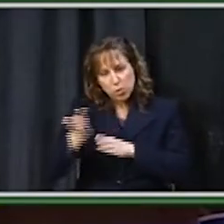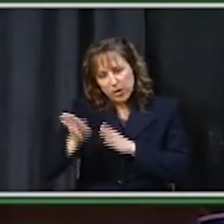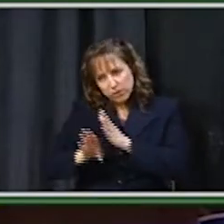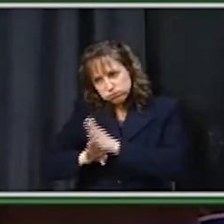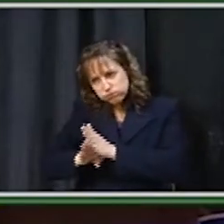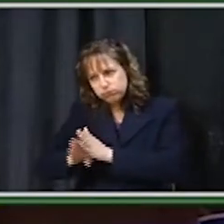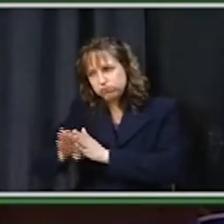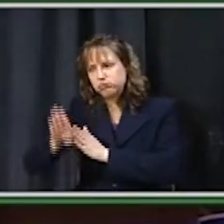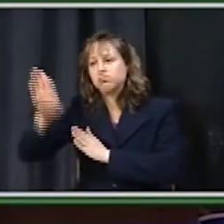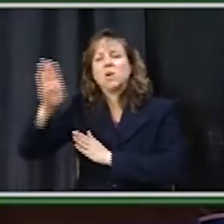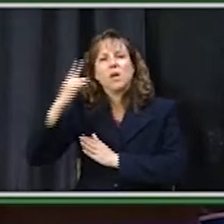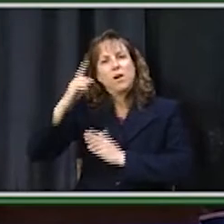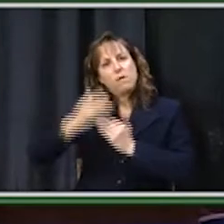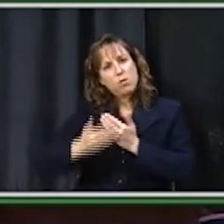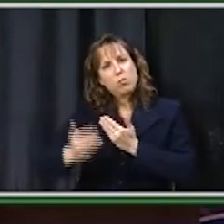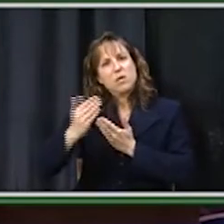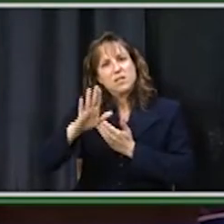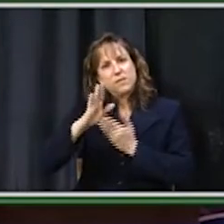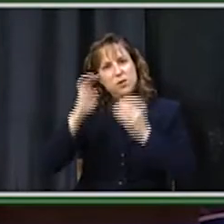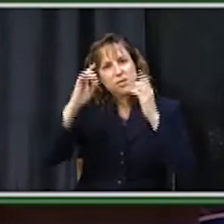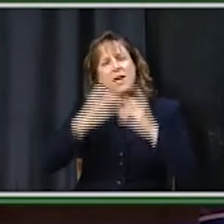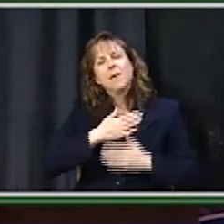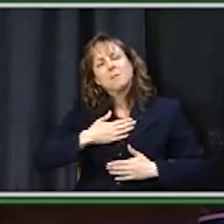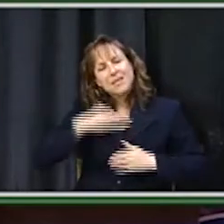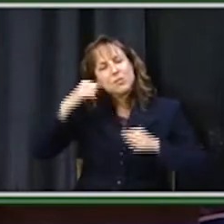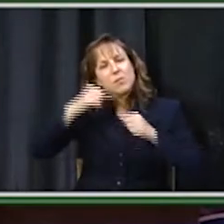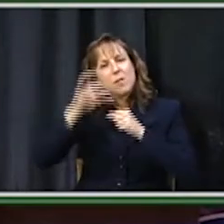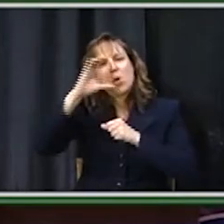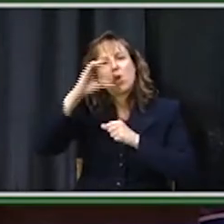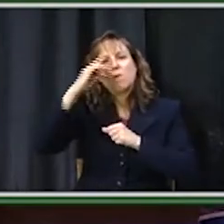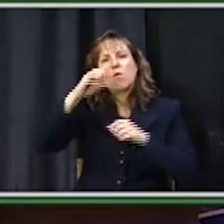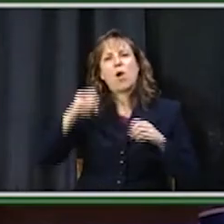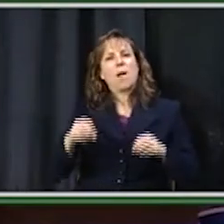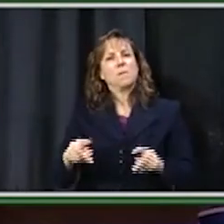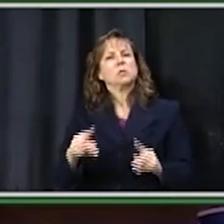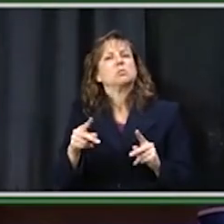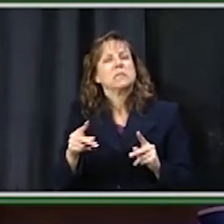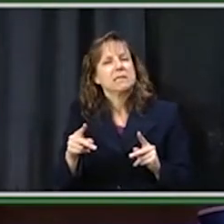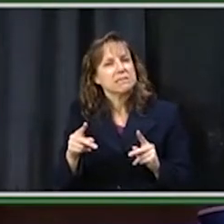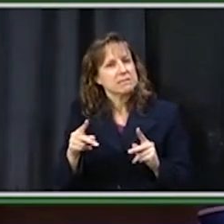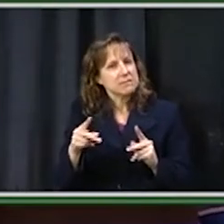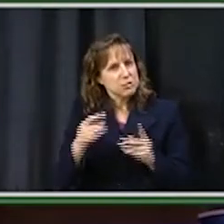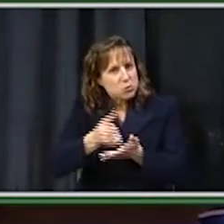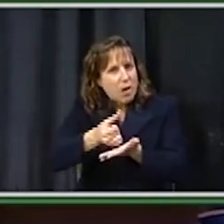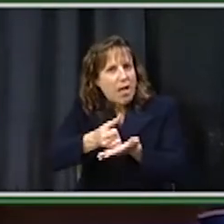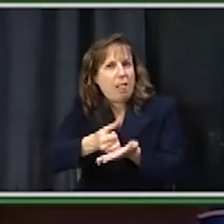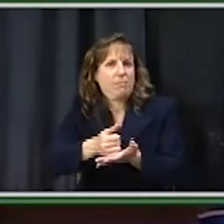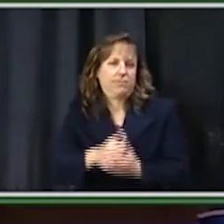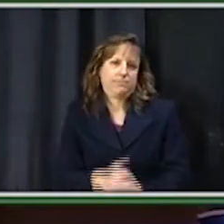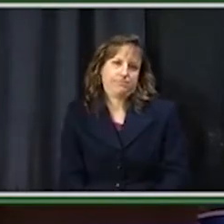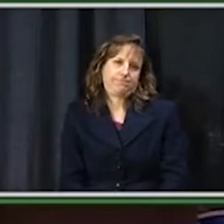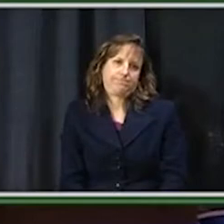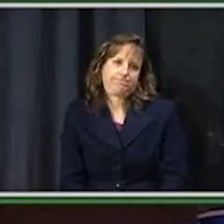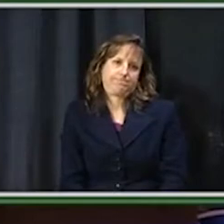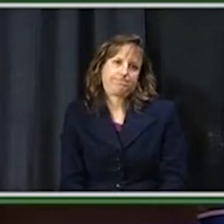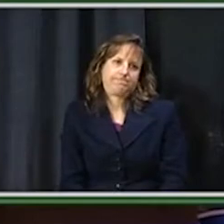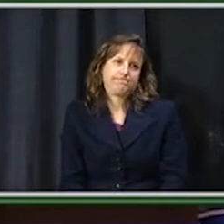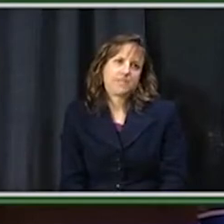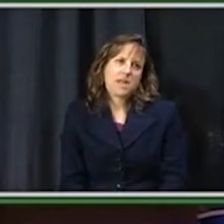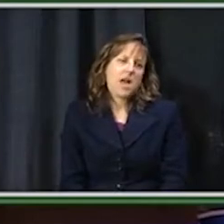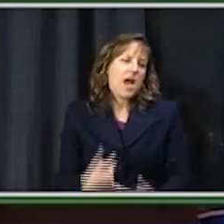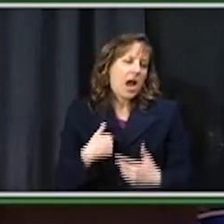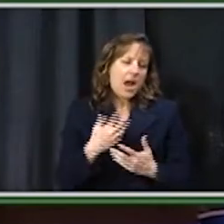of your education, please remember to look for those things that you care about and make a difference. I have